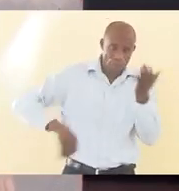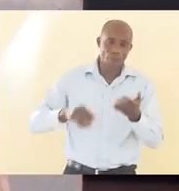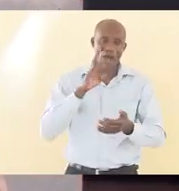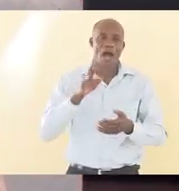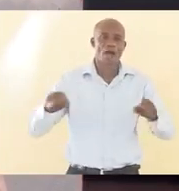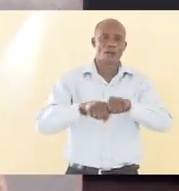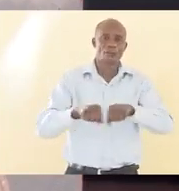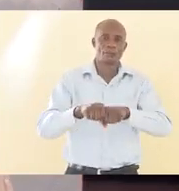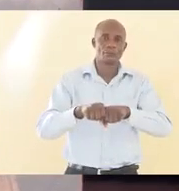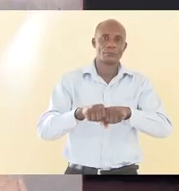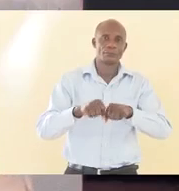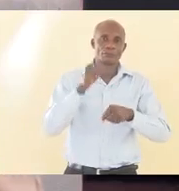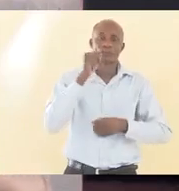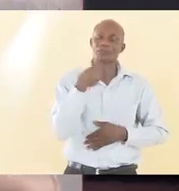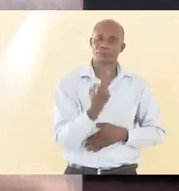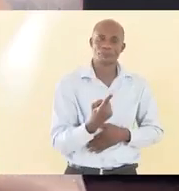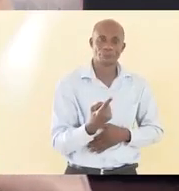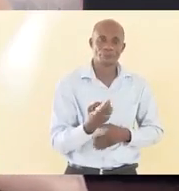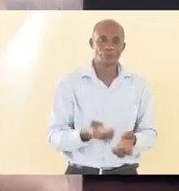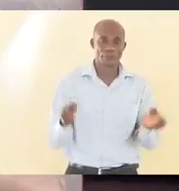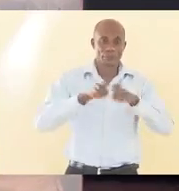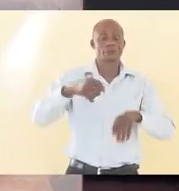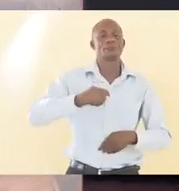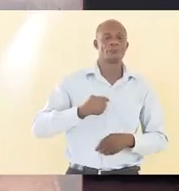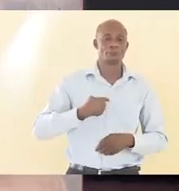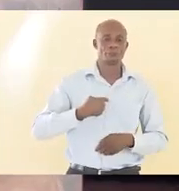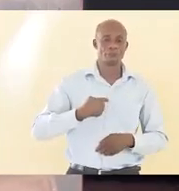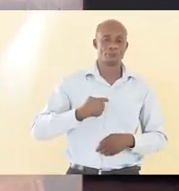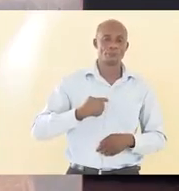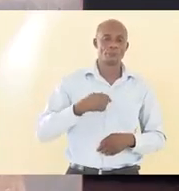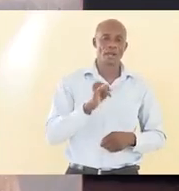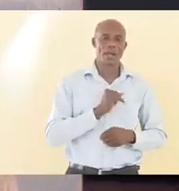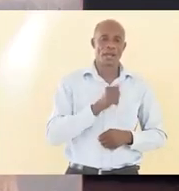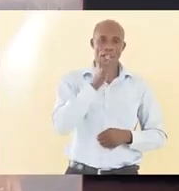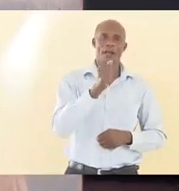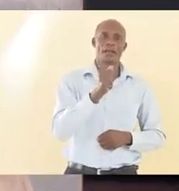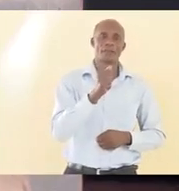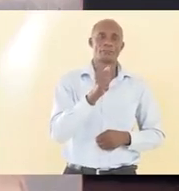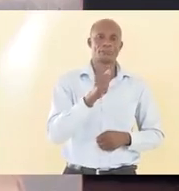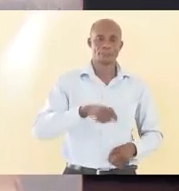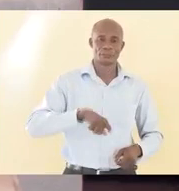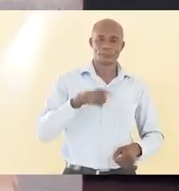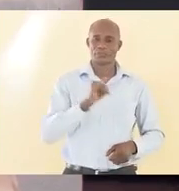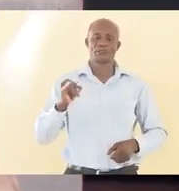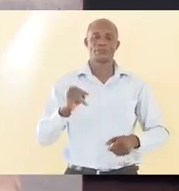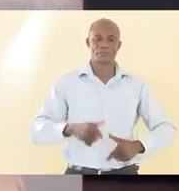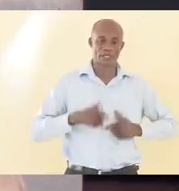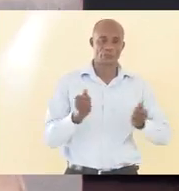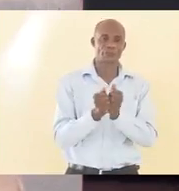shoe. And she said, even me, I am living a lie with my high heels.